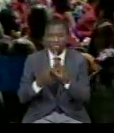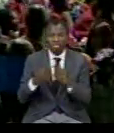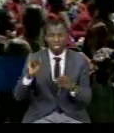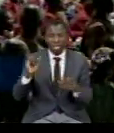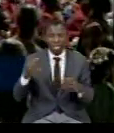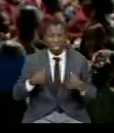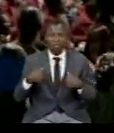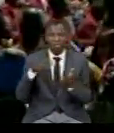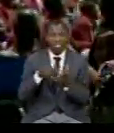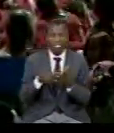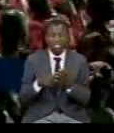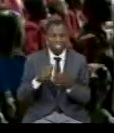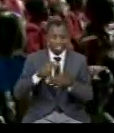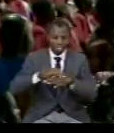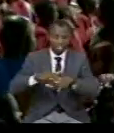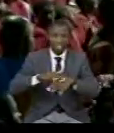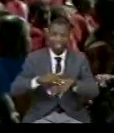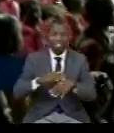skin disease.